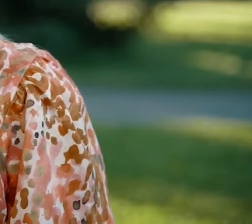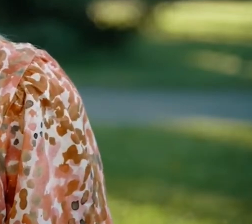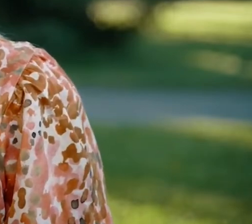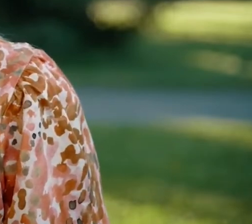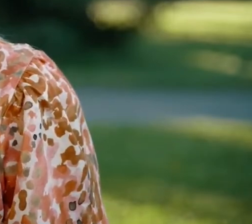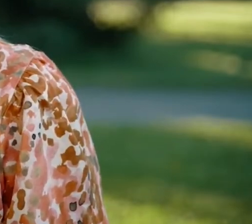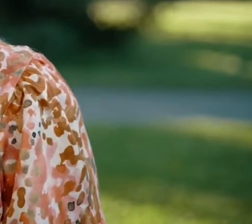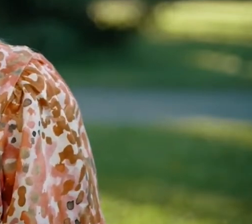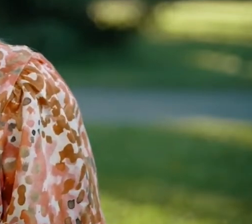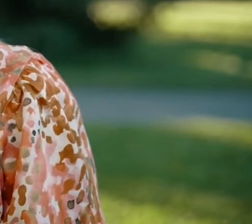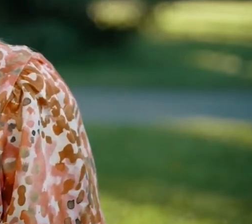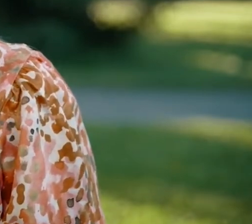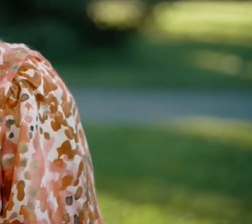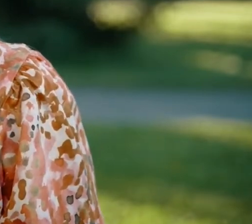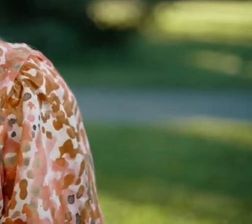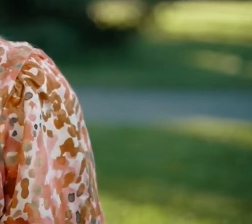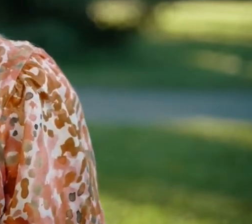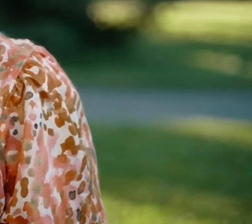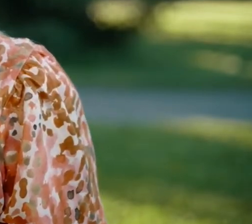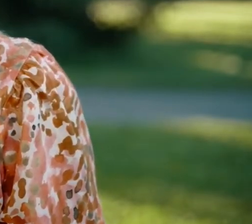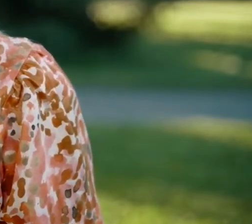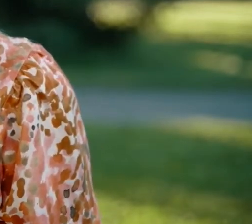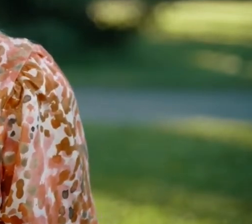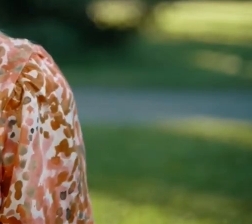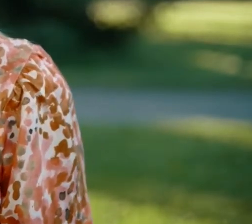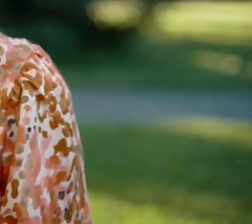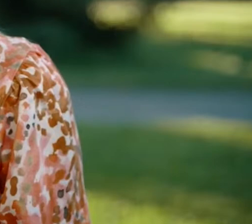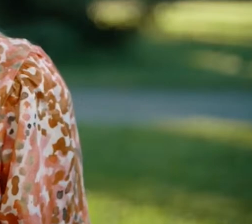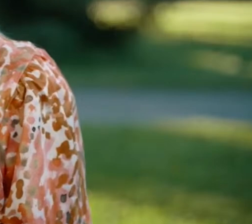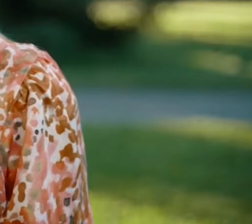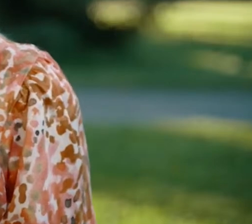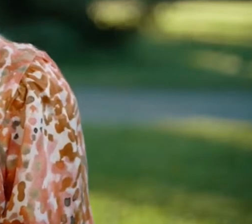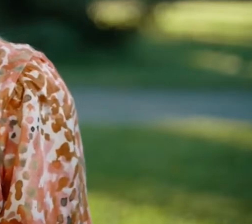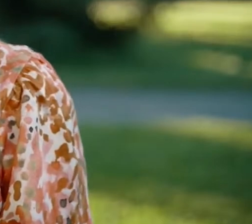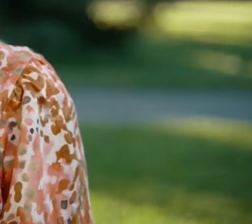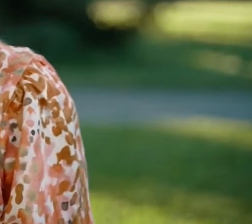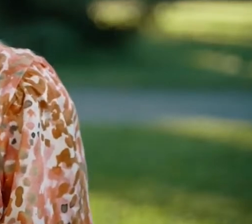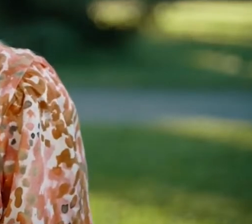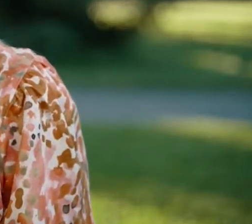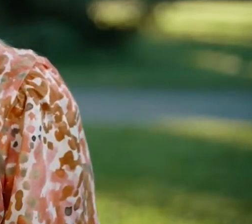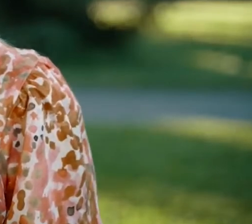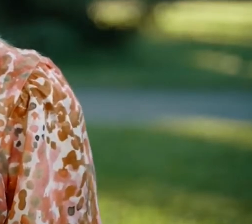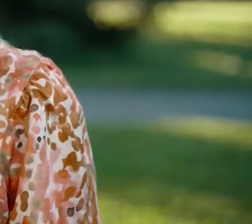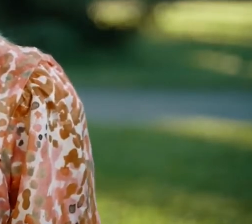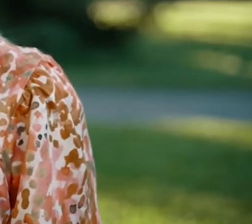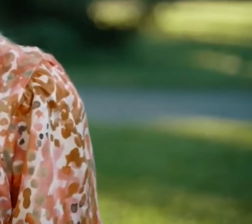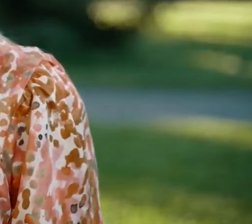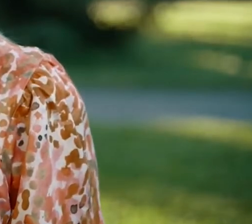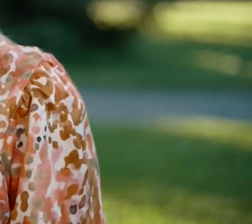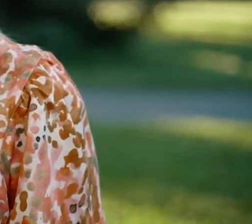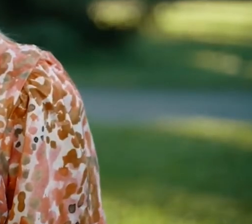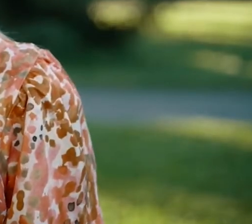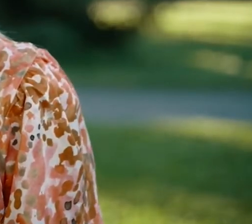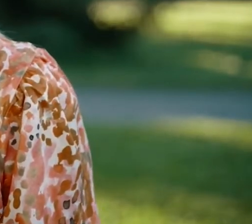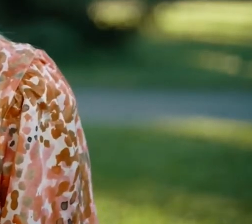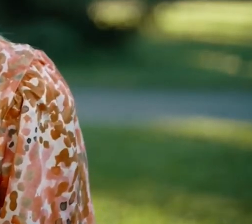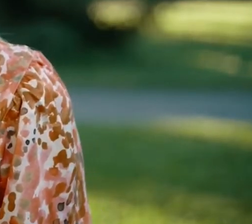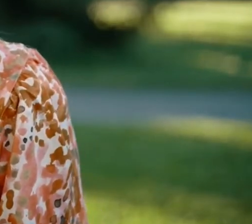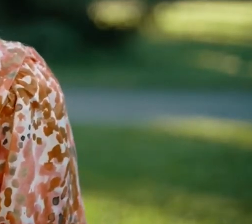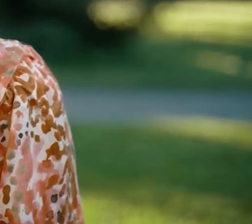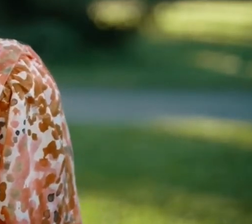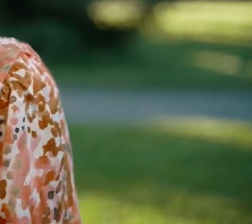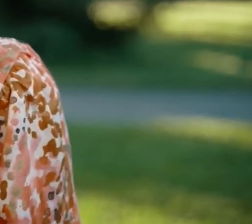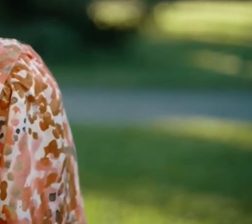commitment to be carbon negative soon after that. Finland is actually the world's first country to make a